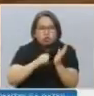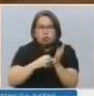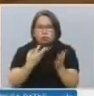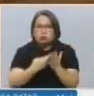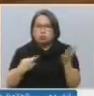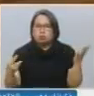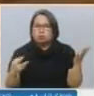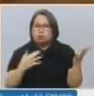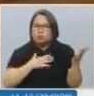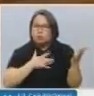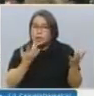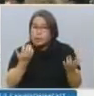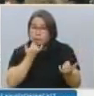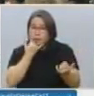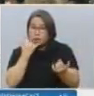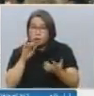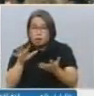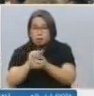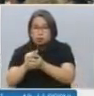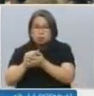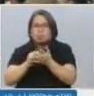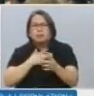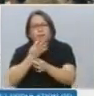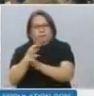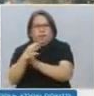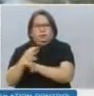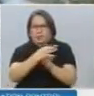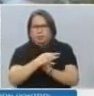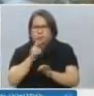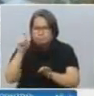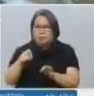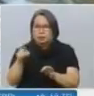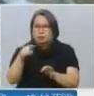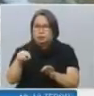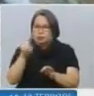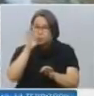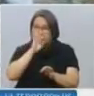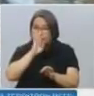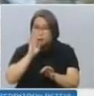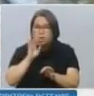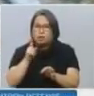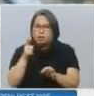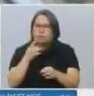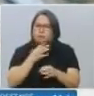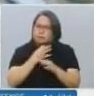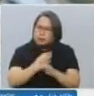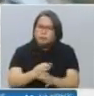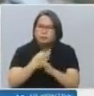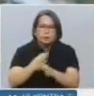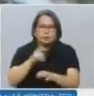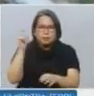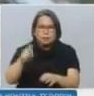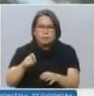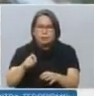Repair what you have mismanaged. Try to change management radically, because